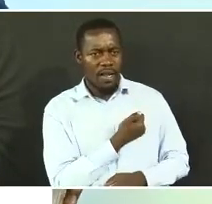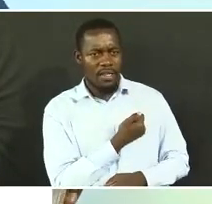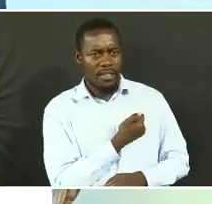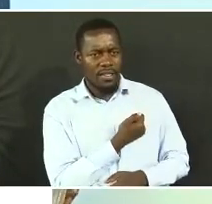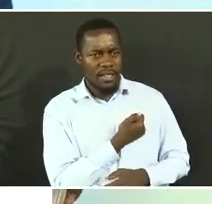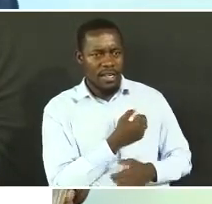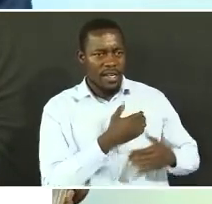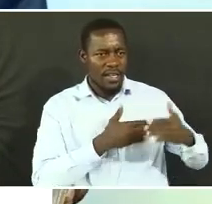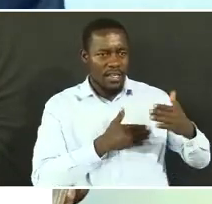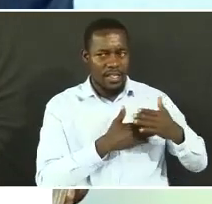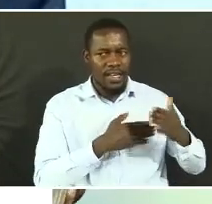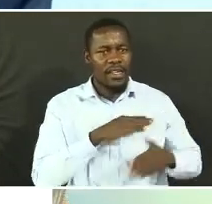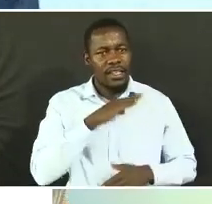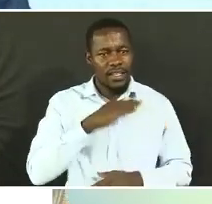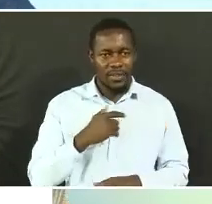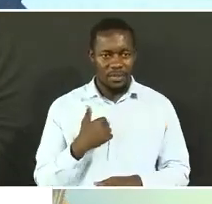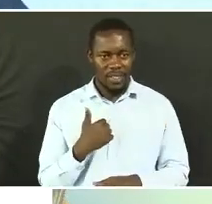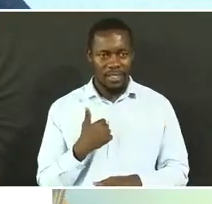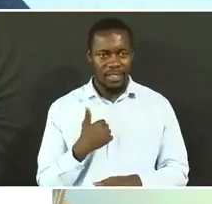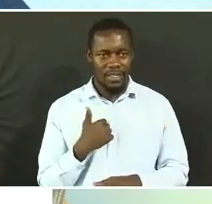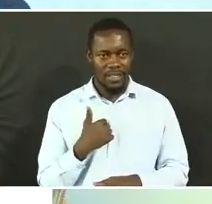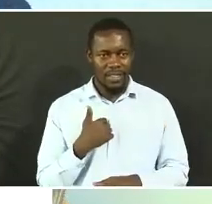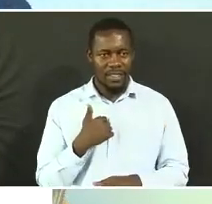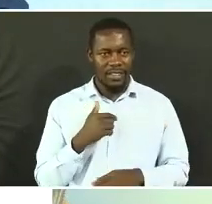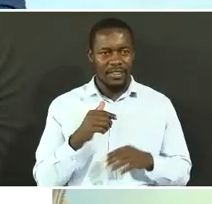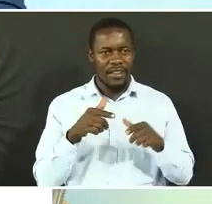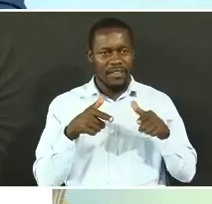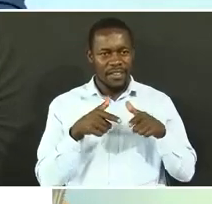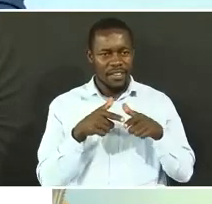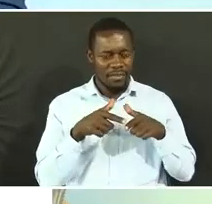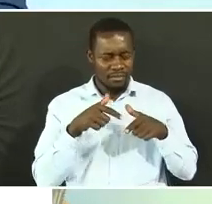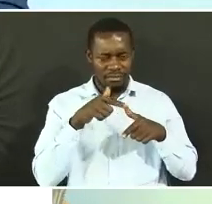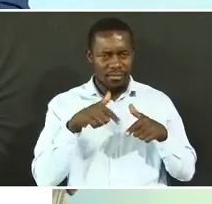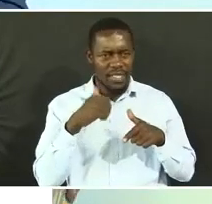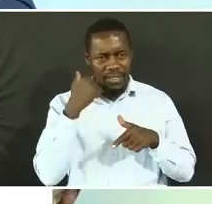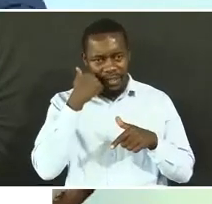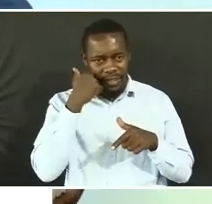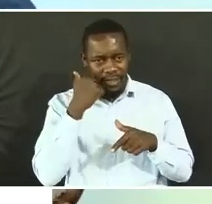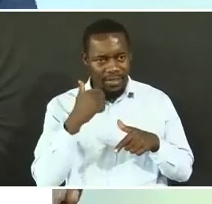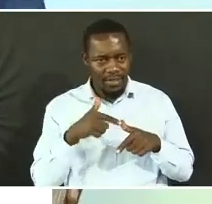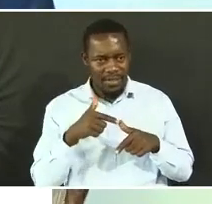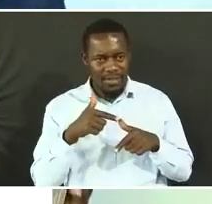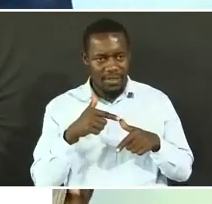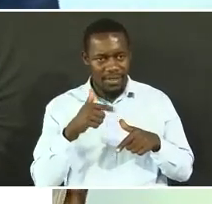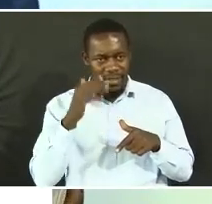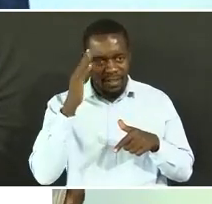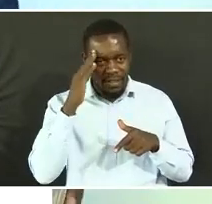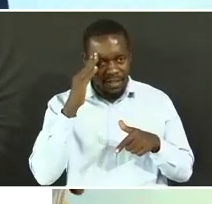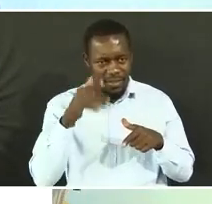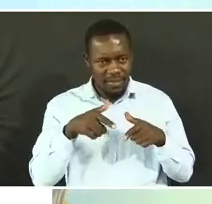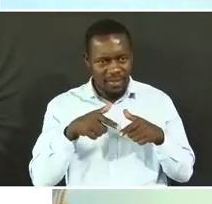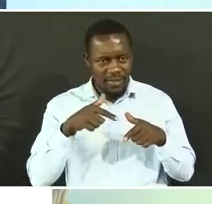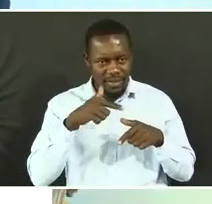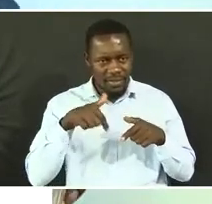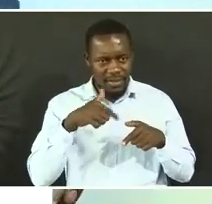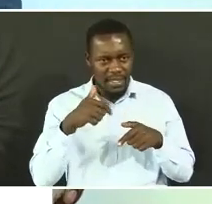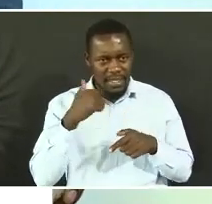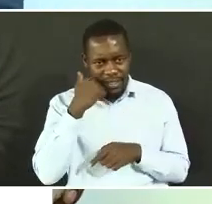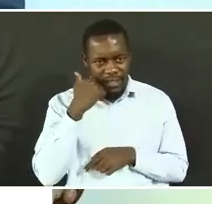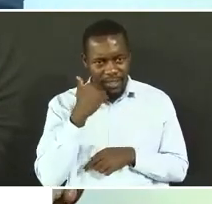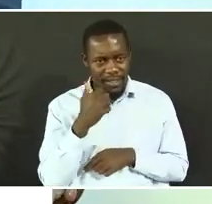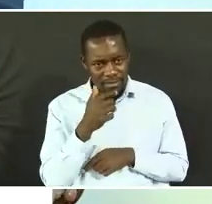disease that would have been terminal. Daddy, I have been hounded from prison to